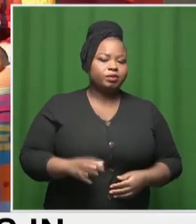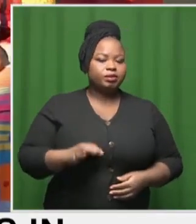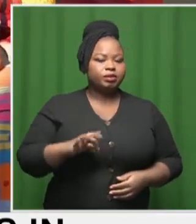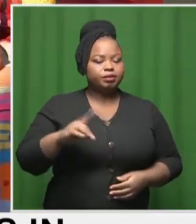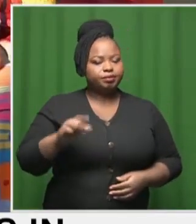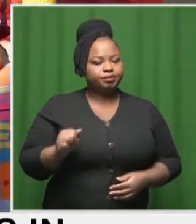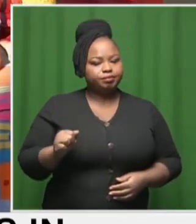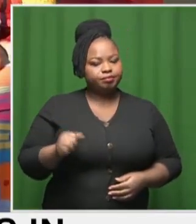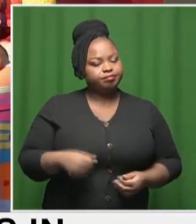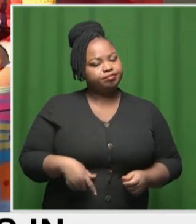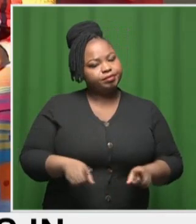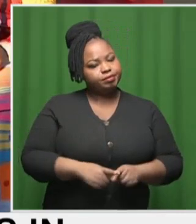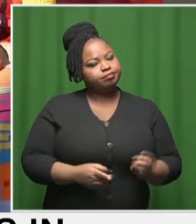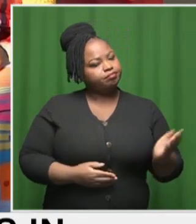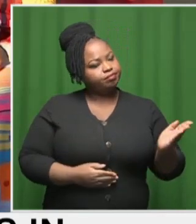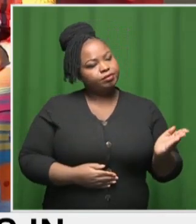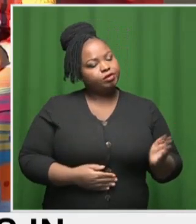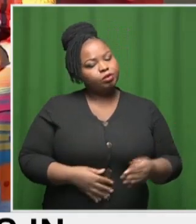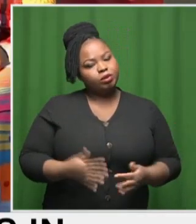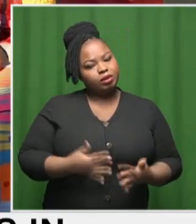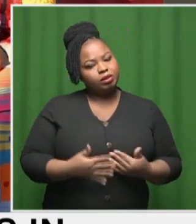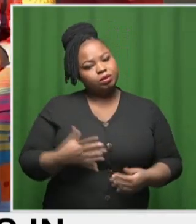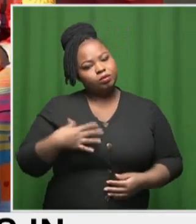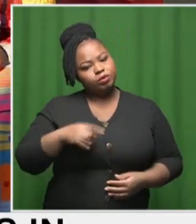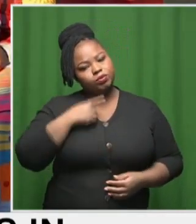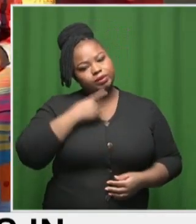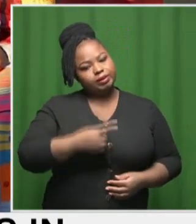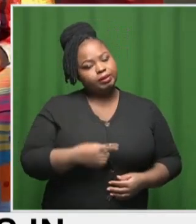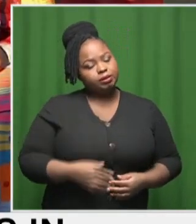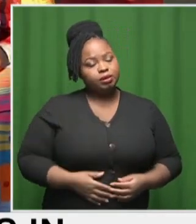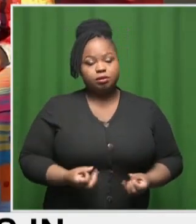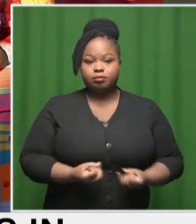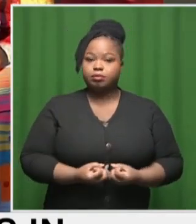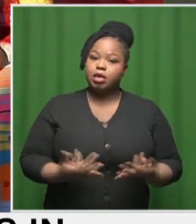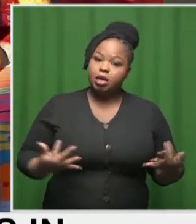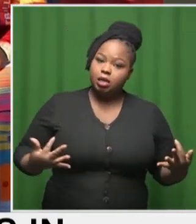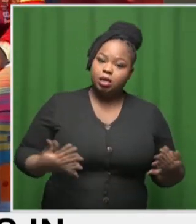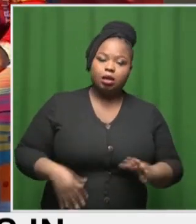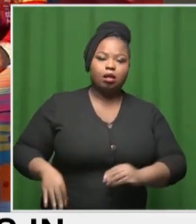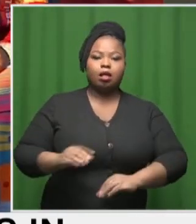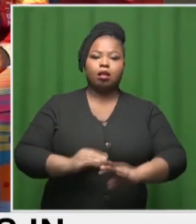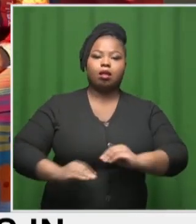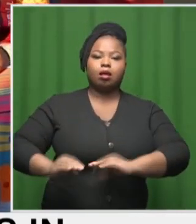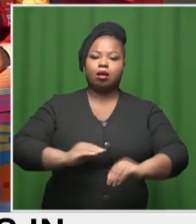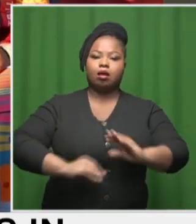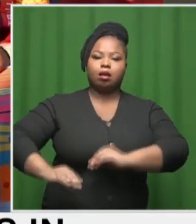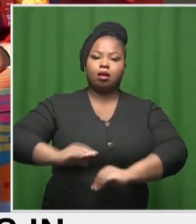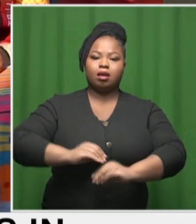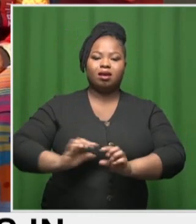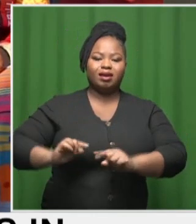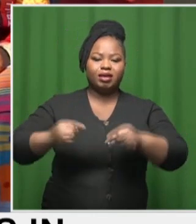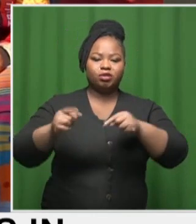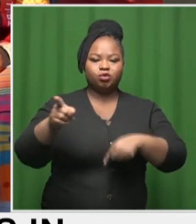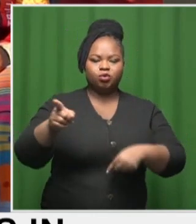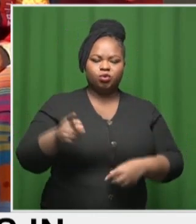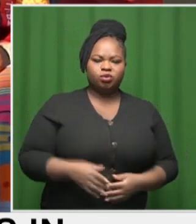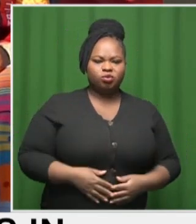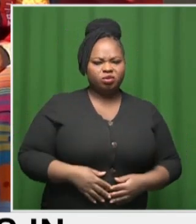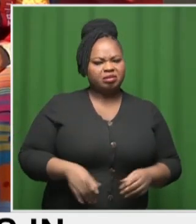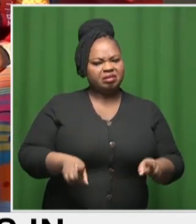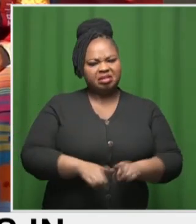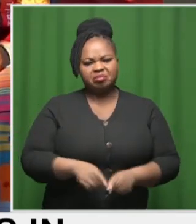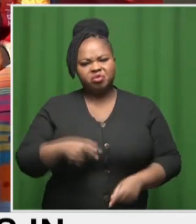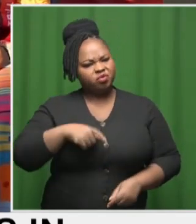I come to you as well. Is there anything you would like to say? There's been a lot of accusations against you in the media of late. You